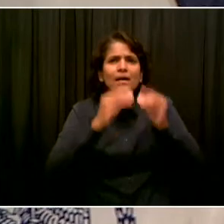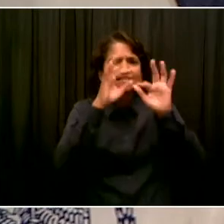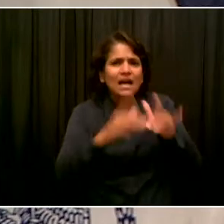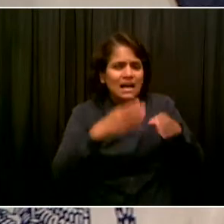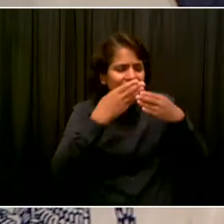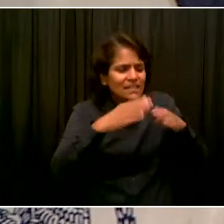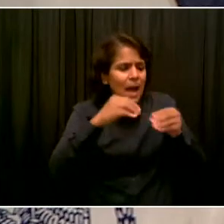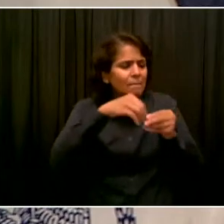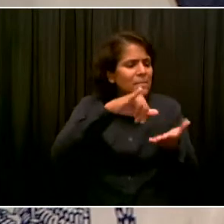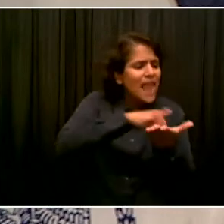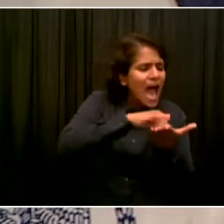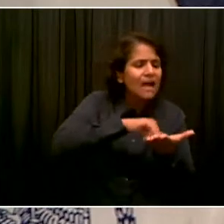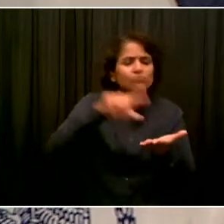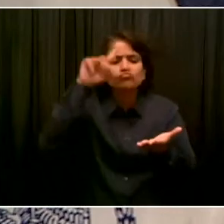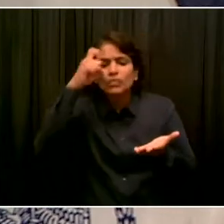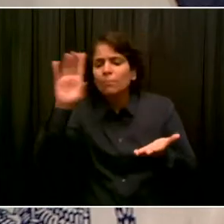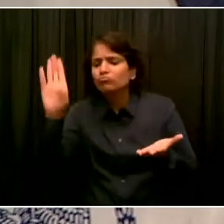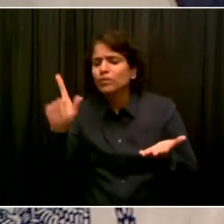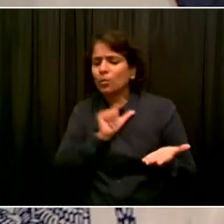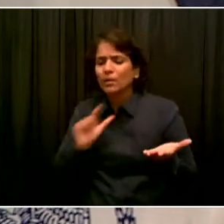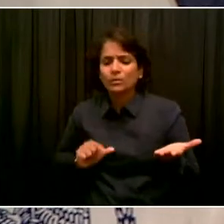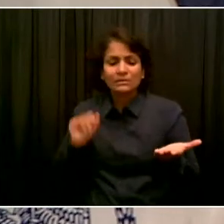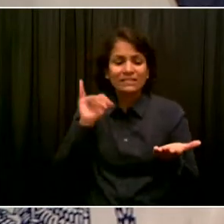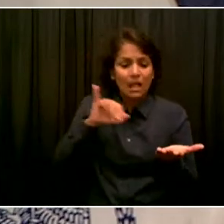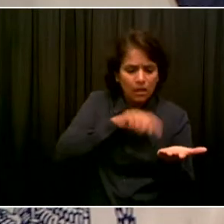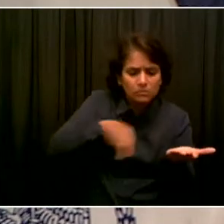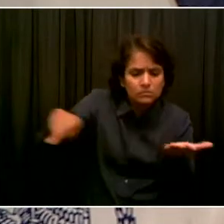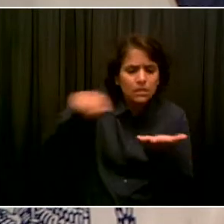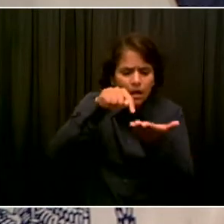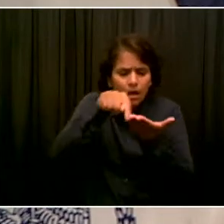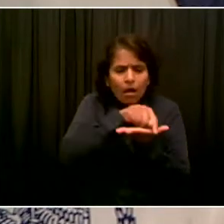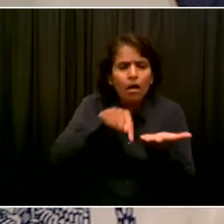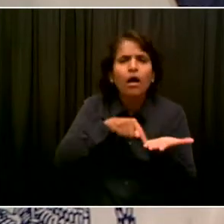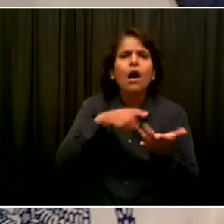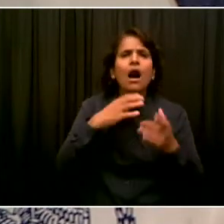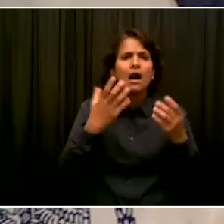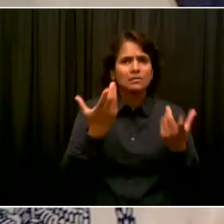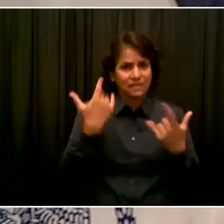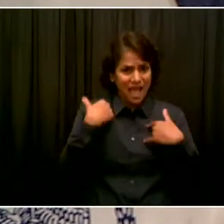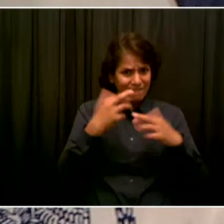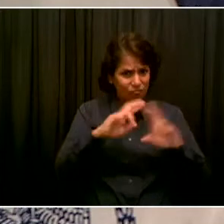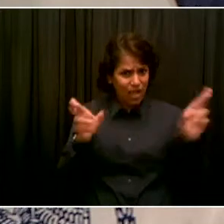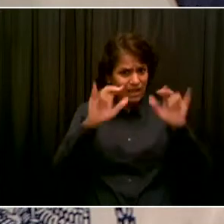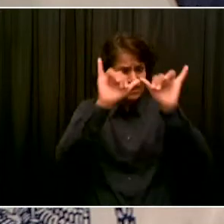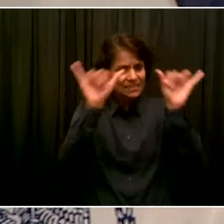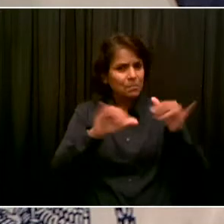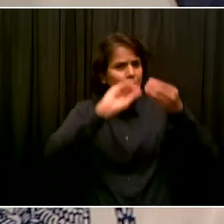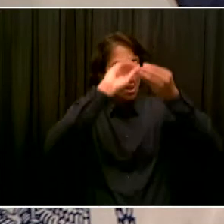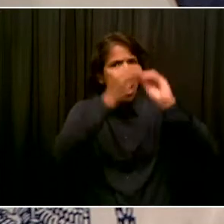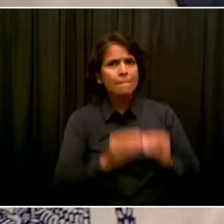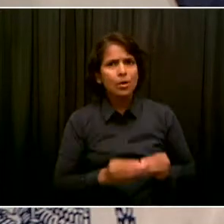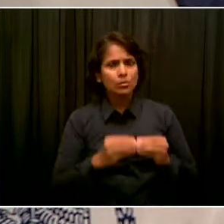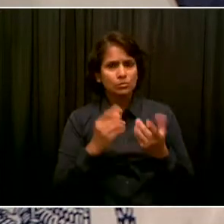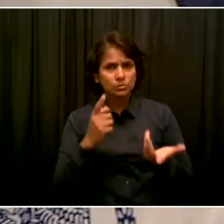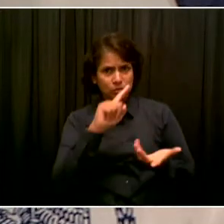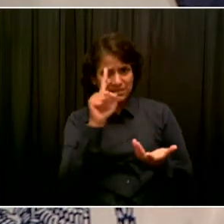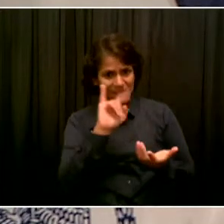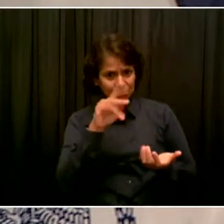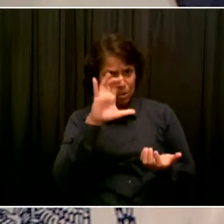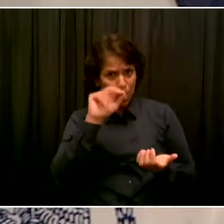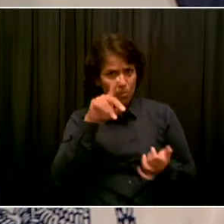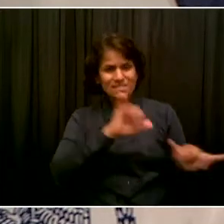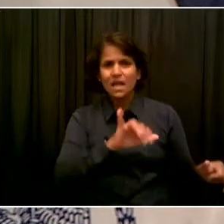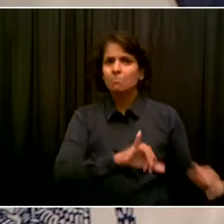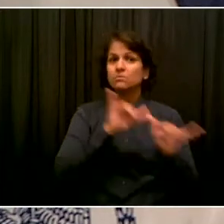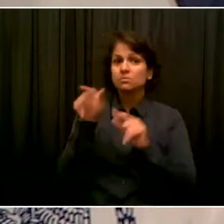have any plans to. I'll turn to Dr. Choksi. I want to do the overview right now that today's